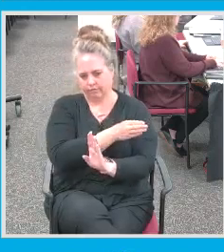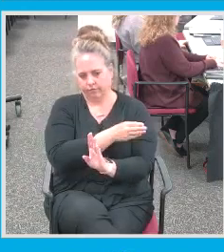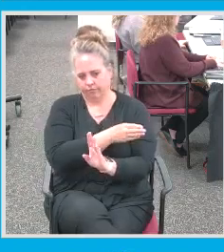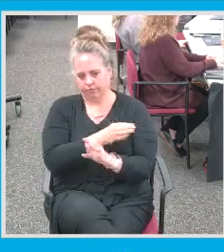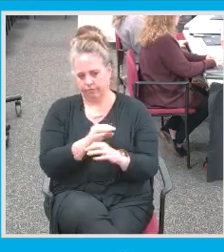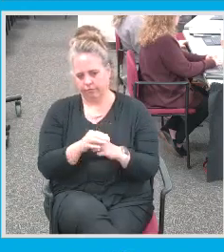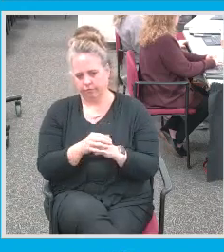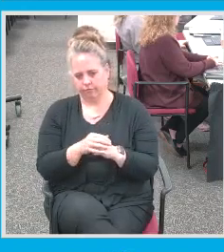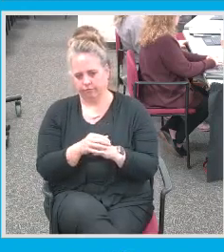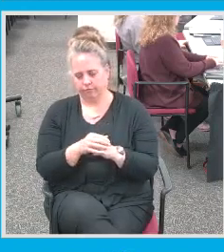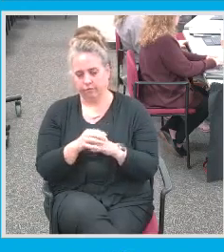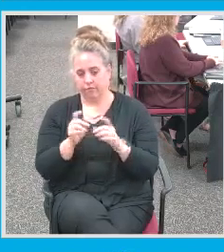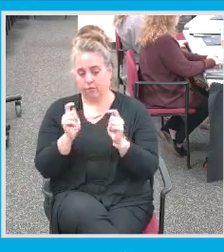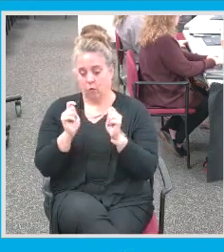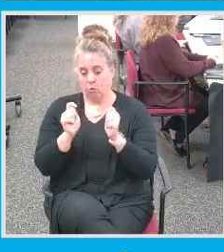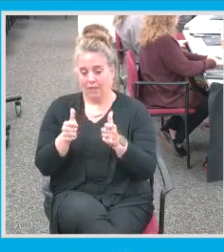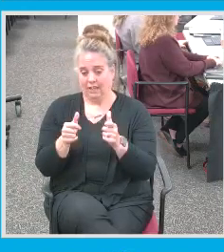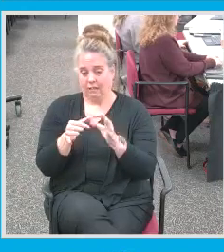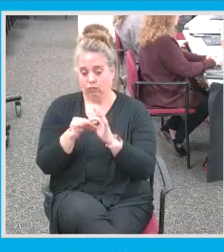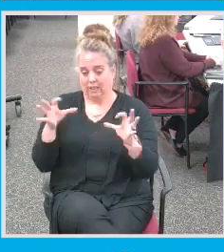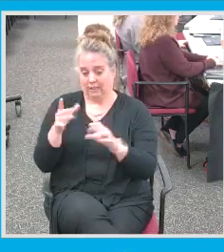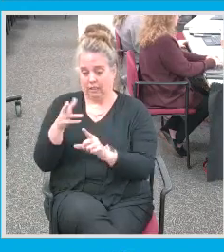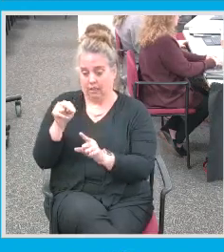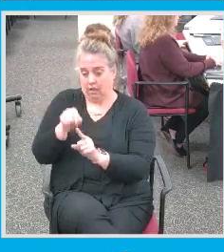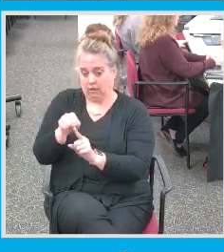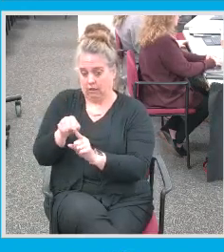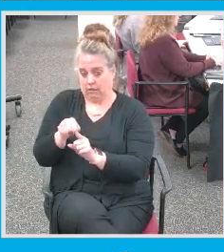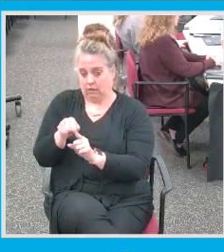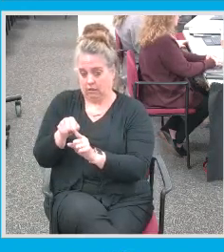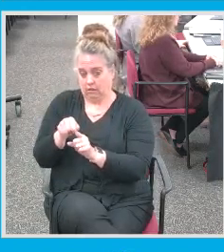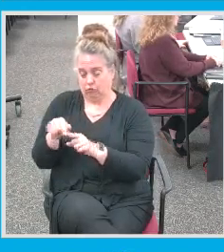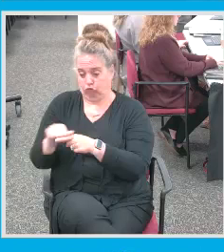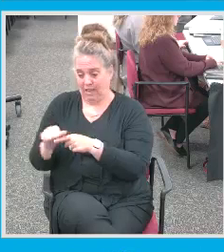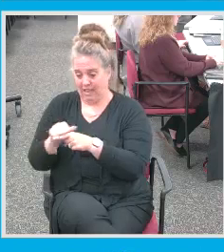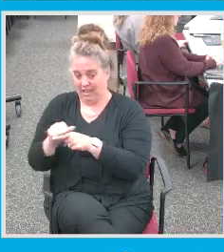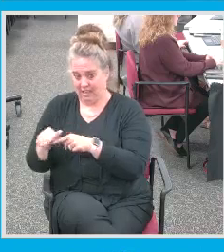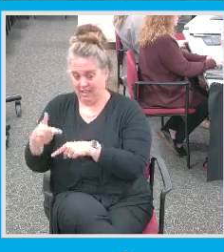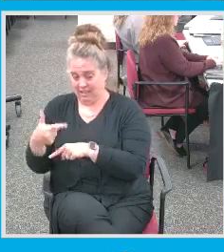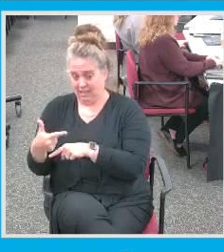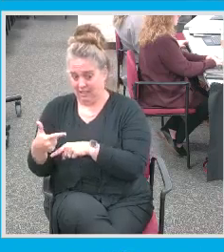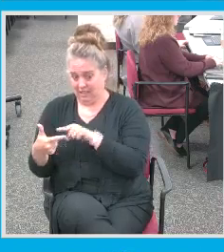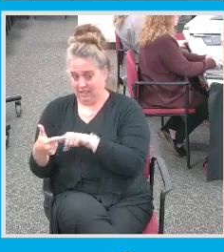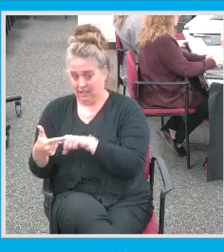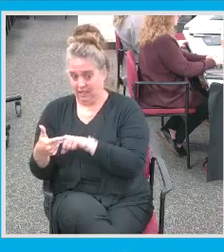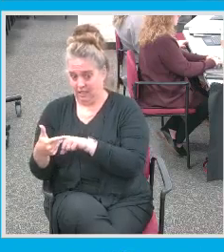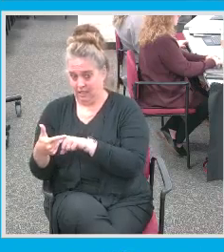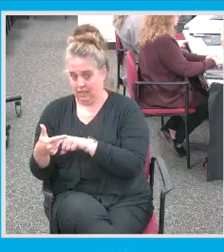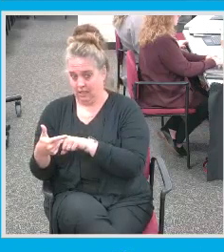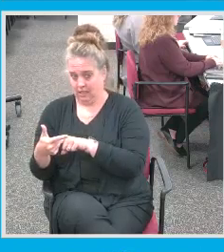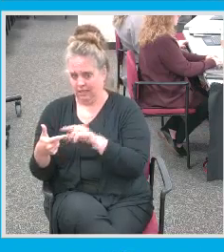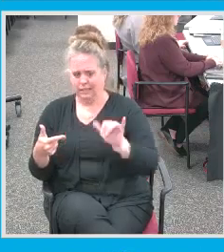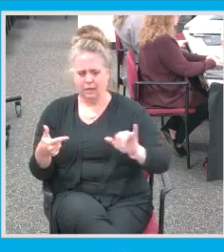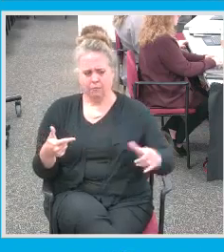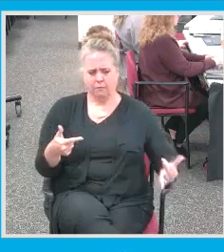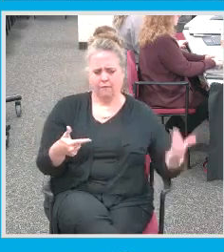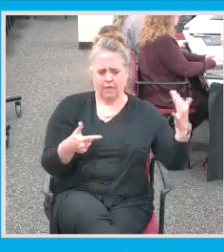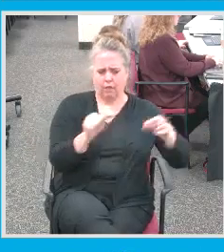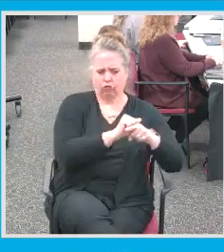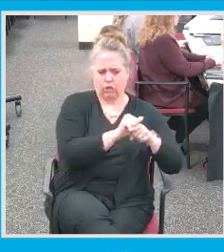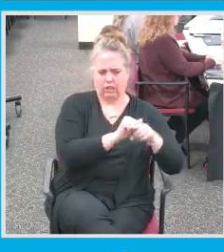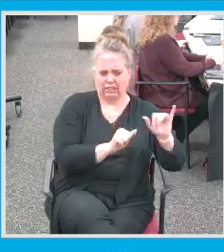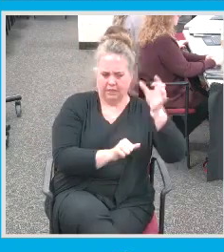safe storage device, practice that with that, just the same way you would do a fire drill or anything else, then I think that you